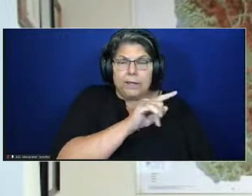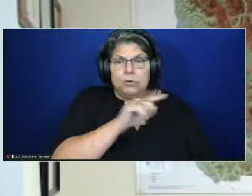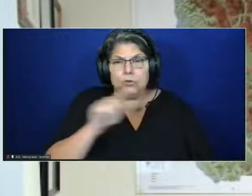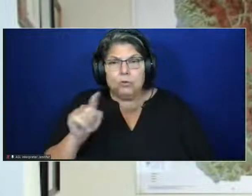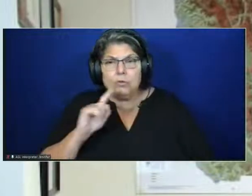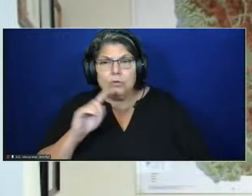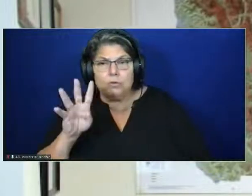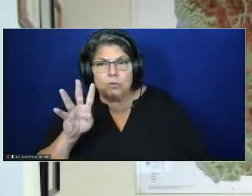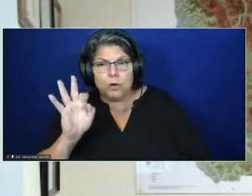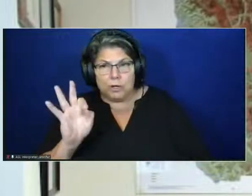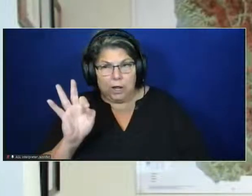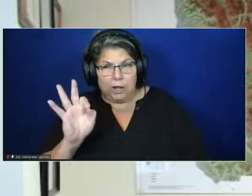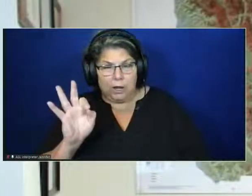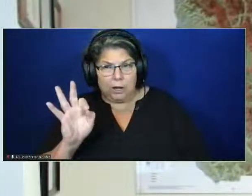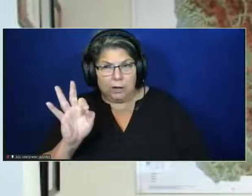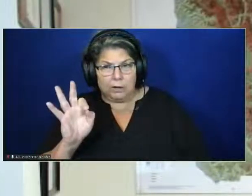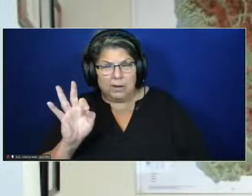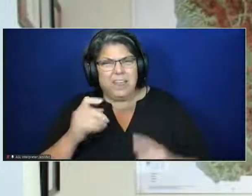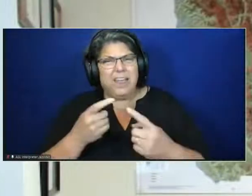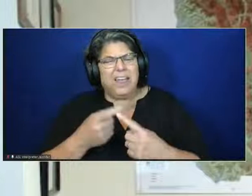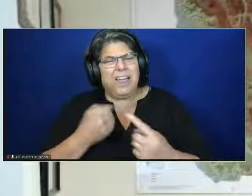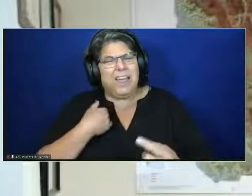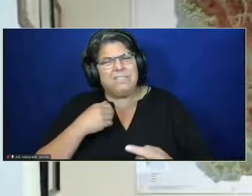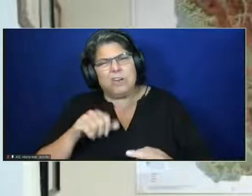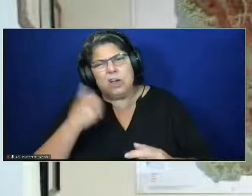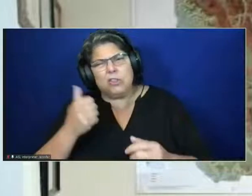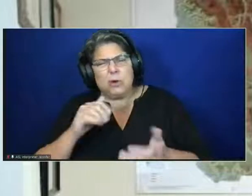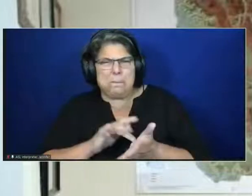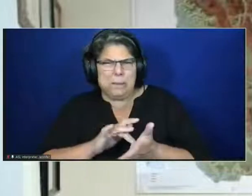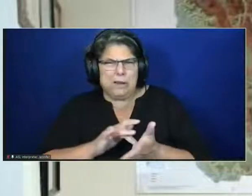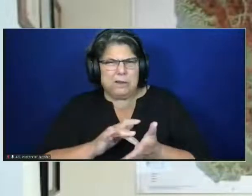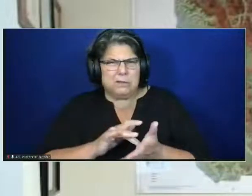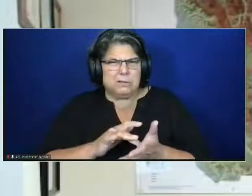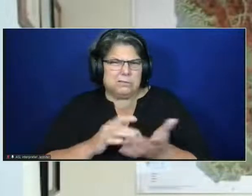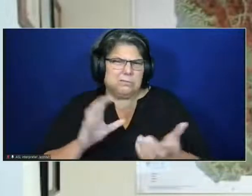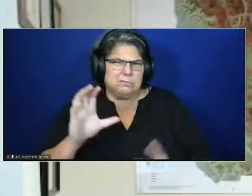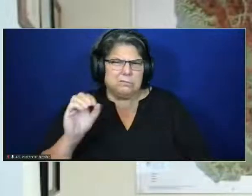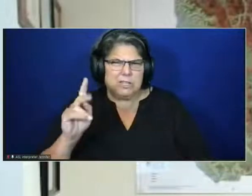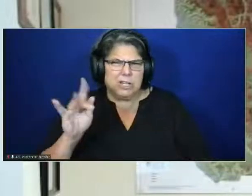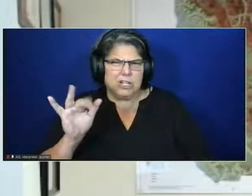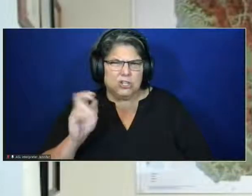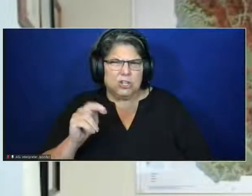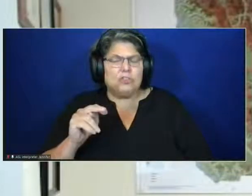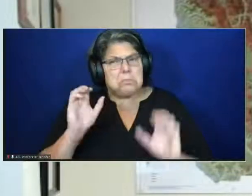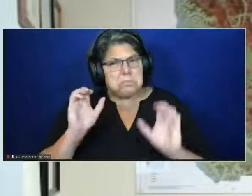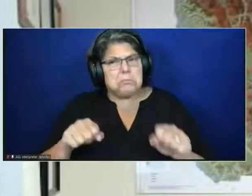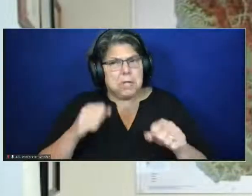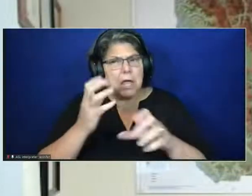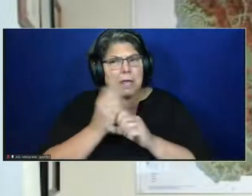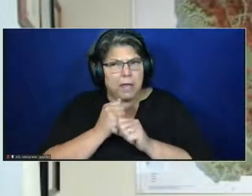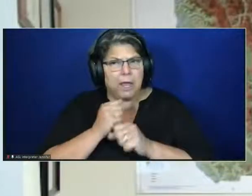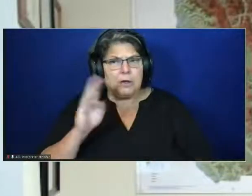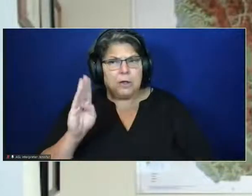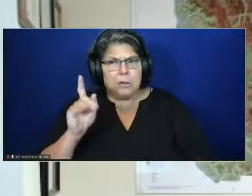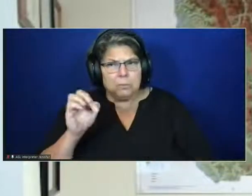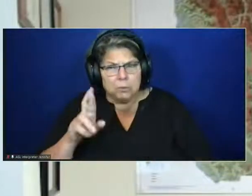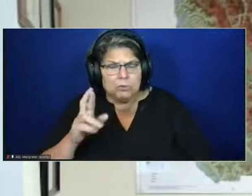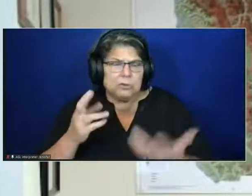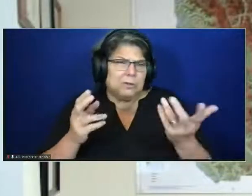old who have an underlying medical condition may receive a booster. And those conditions include